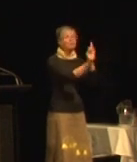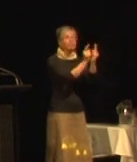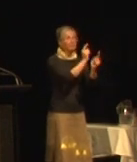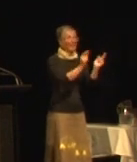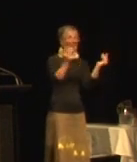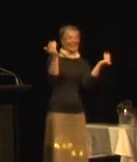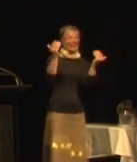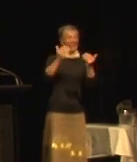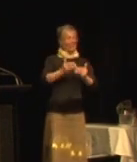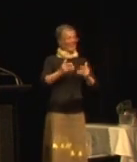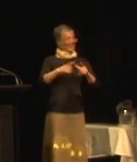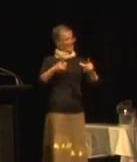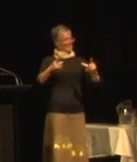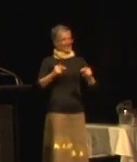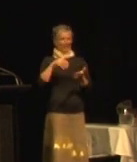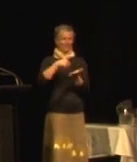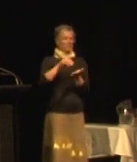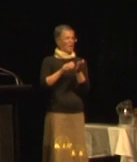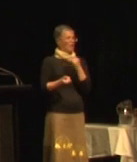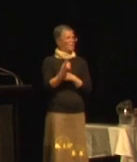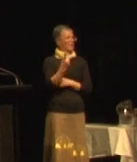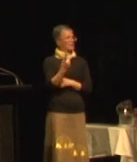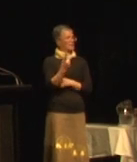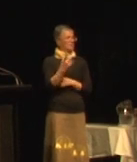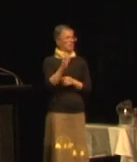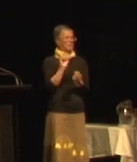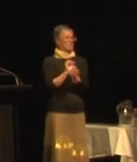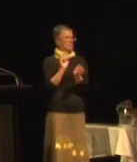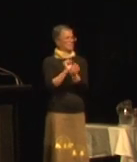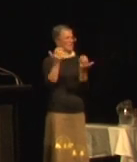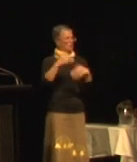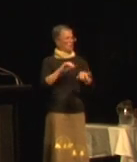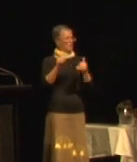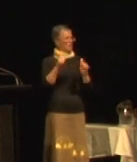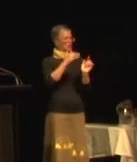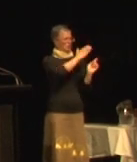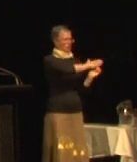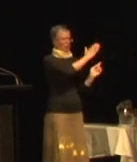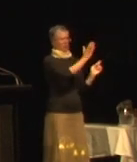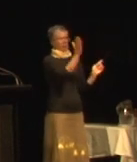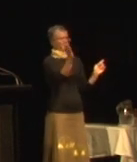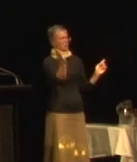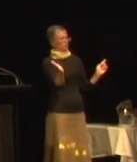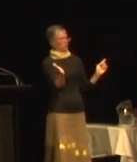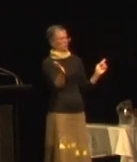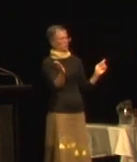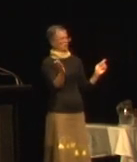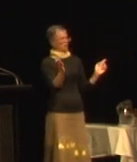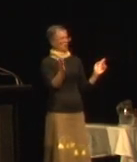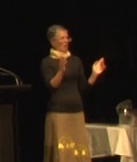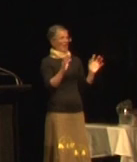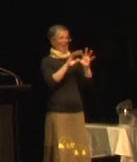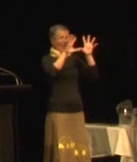evening, it becomes ticketed events, often ending Saturday night with a marquee presentation. Of course, all of this is